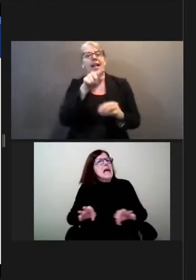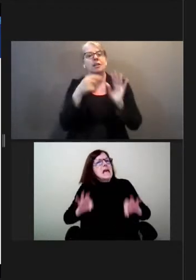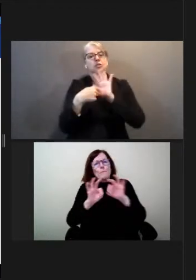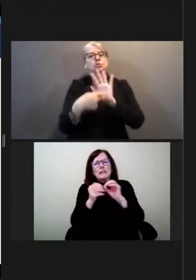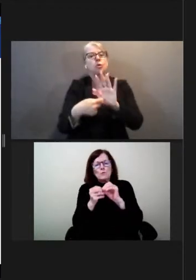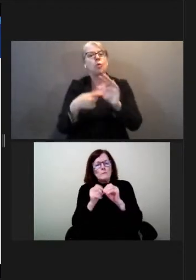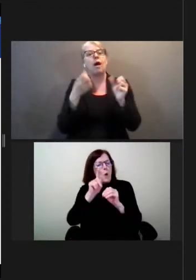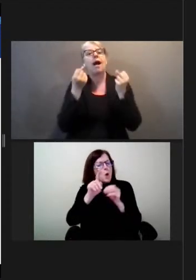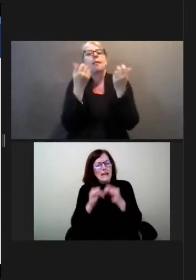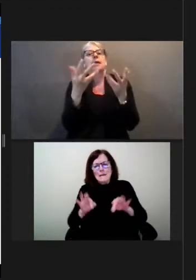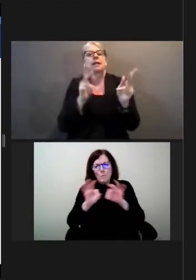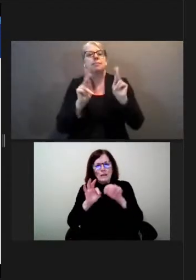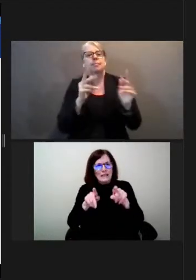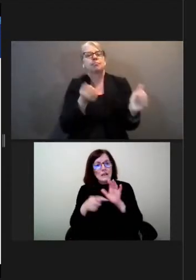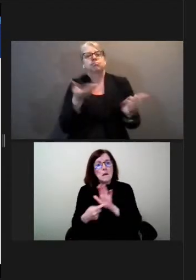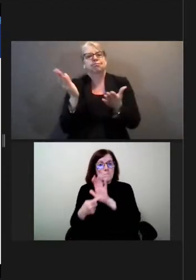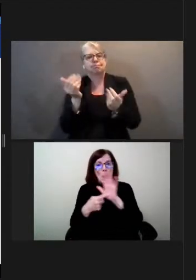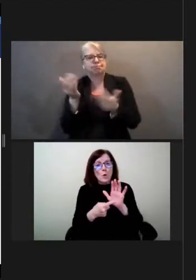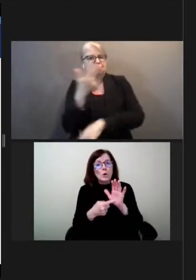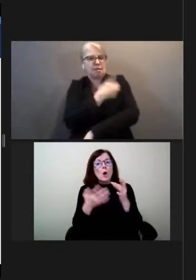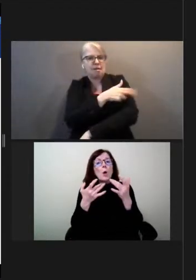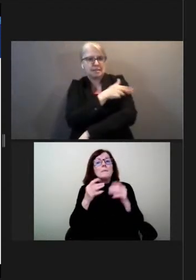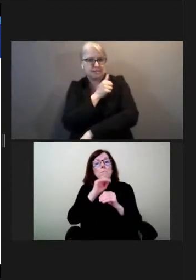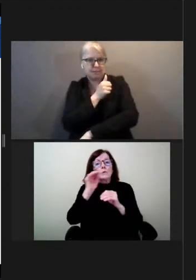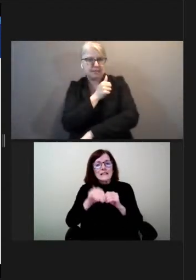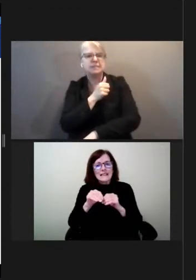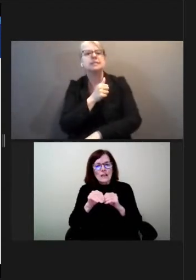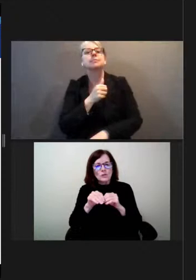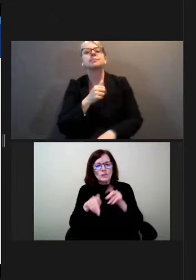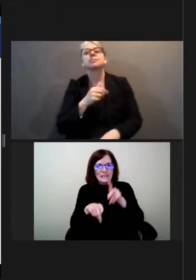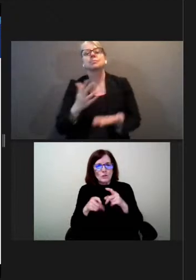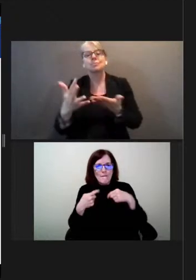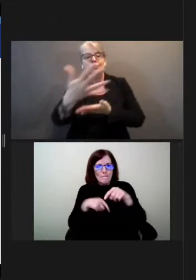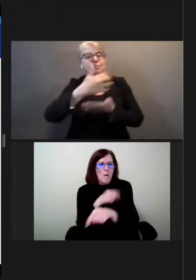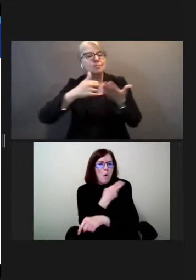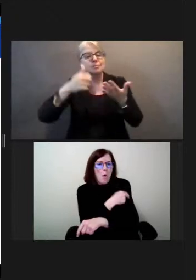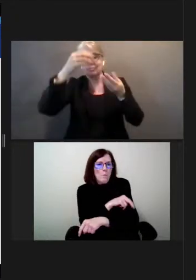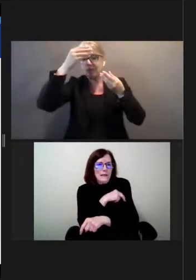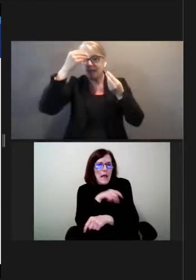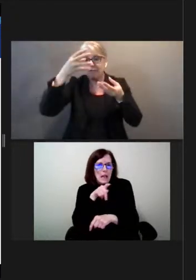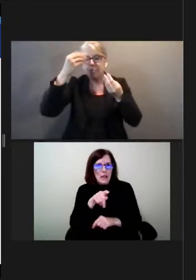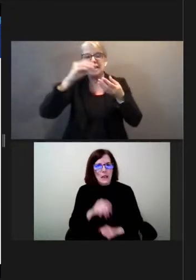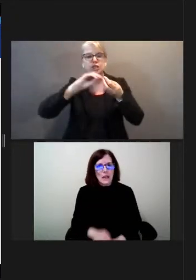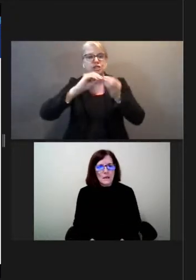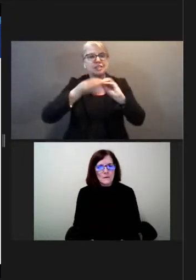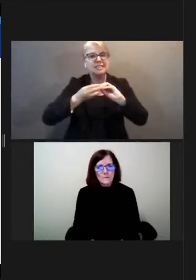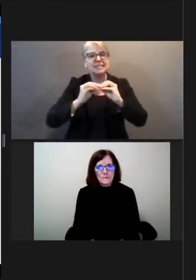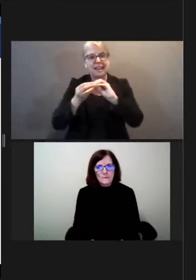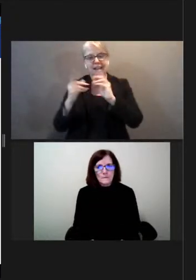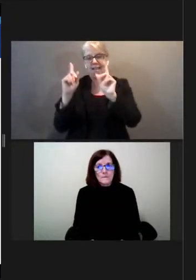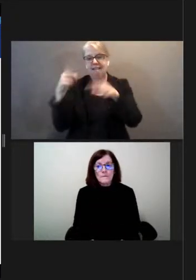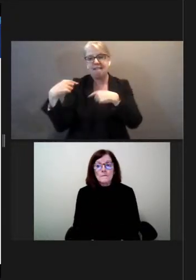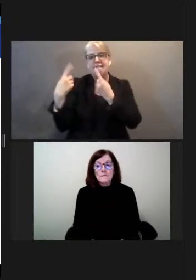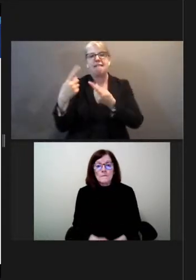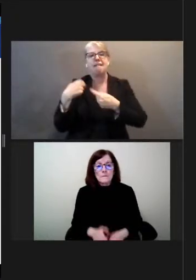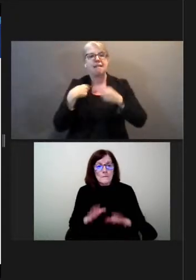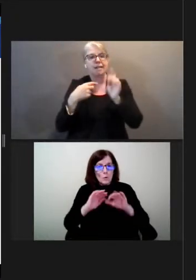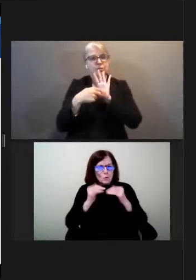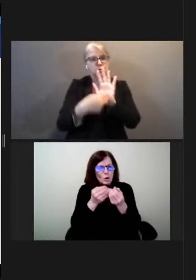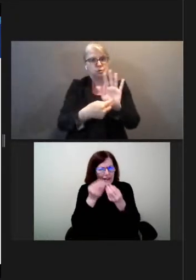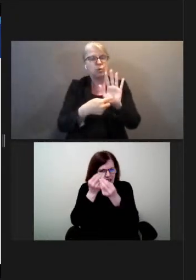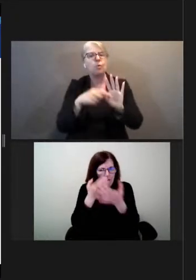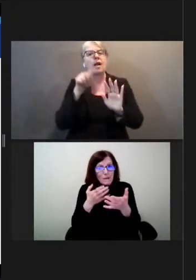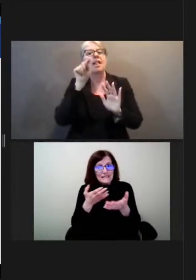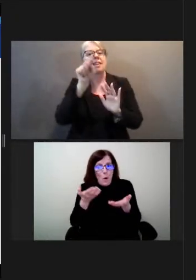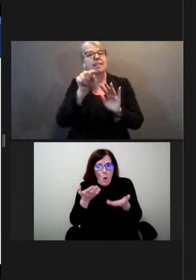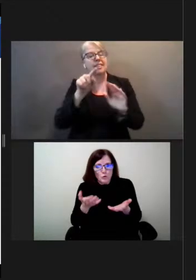hospitalizations. And of any of the data types or sources of information that I've shown to date, this one is the